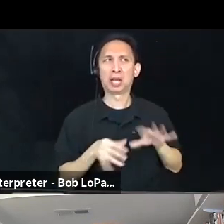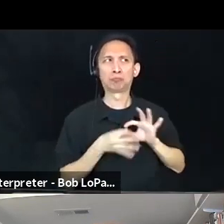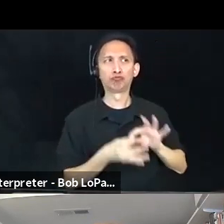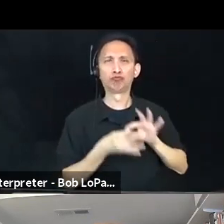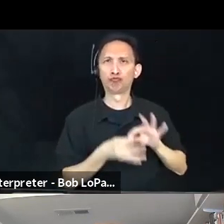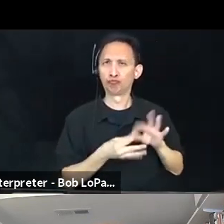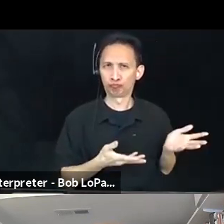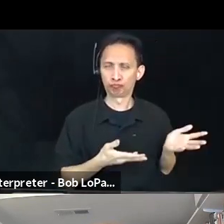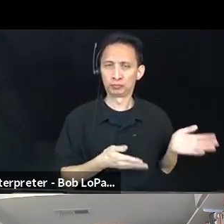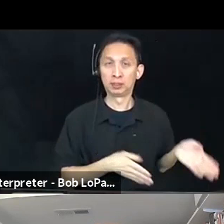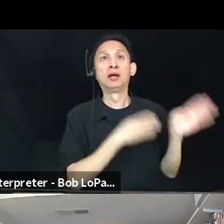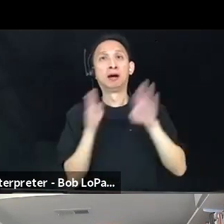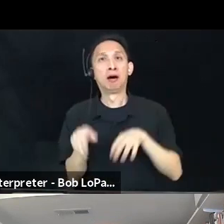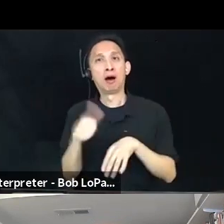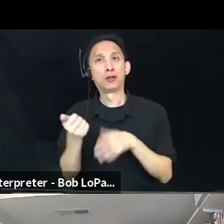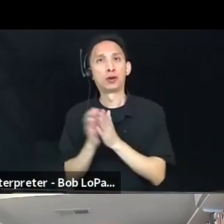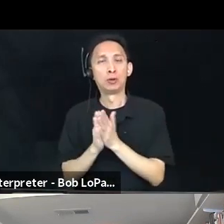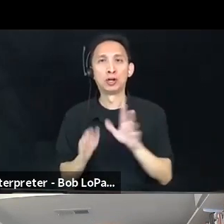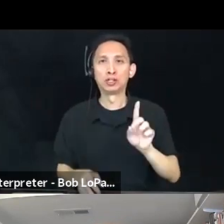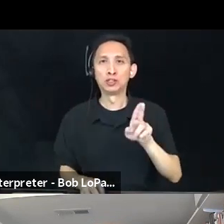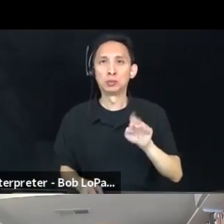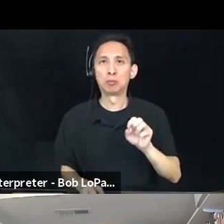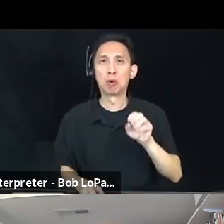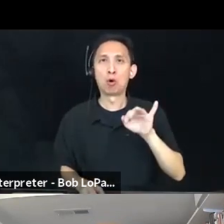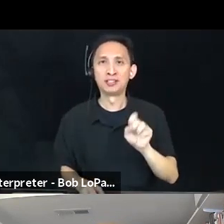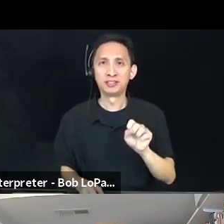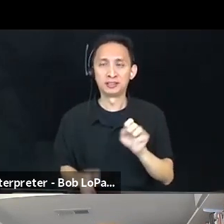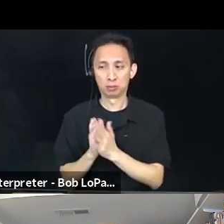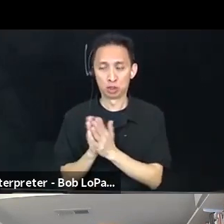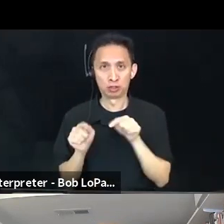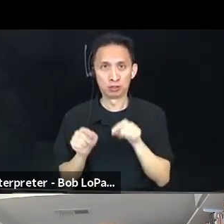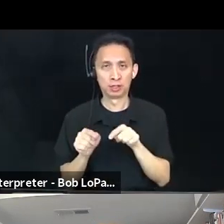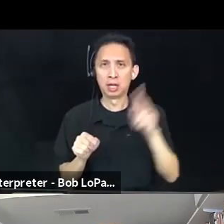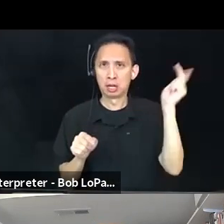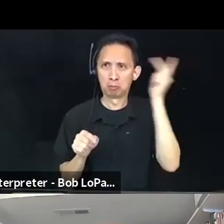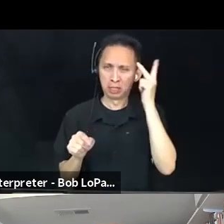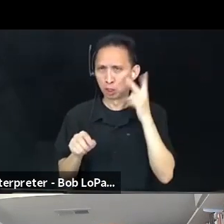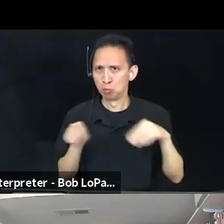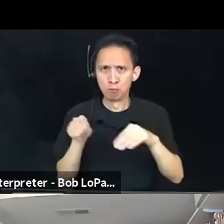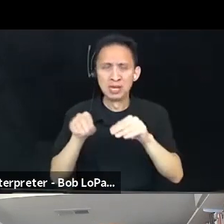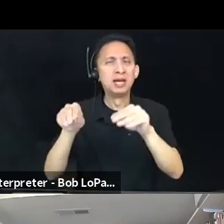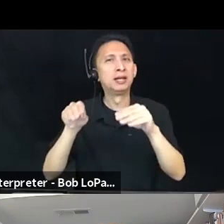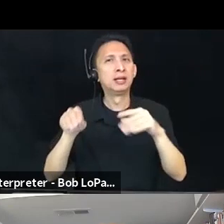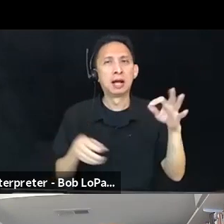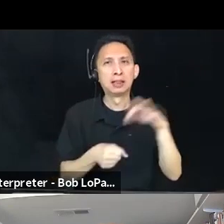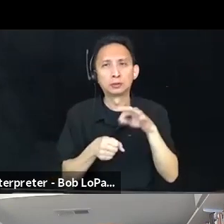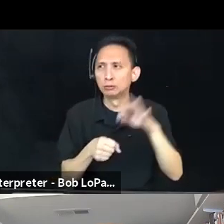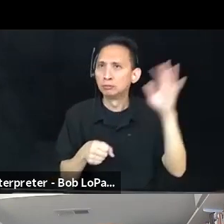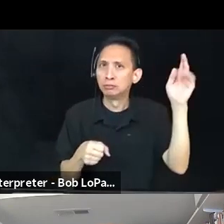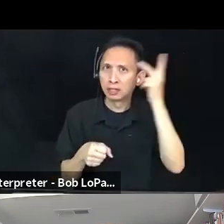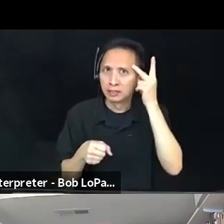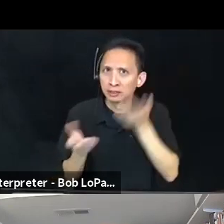Du Bois that's similarly connected to this question of political mobilization and electoral politics is, I